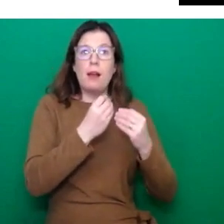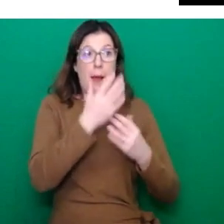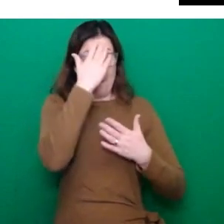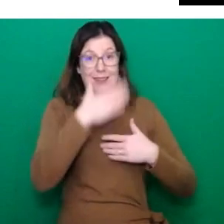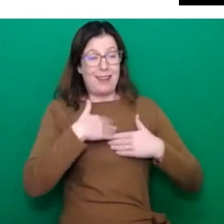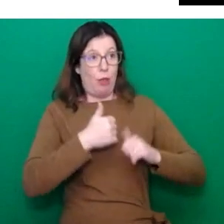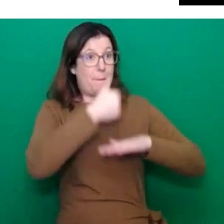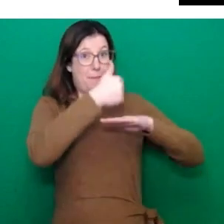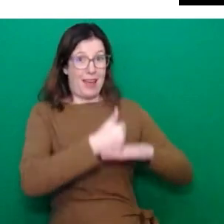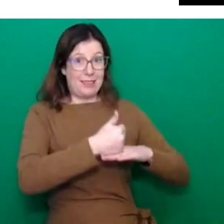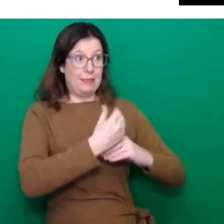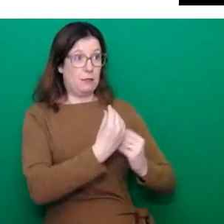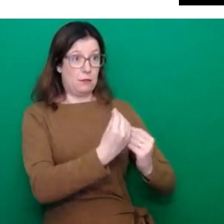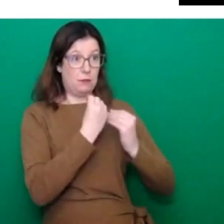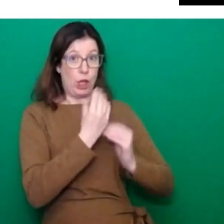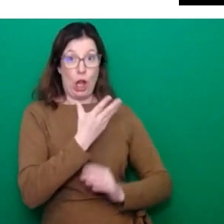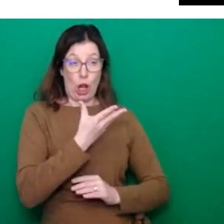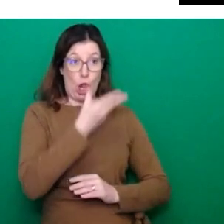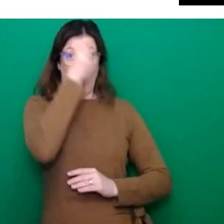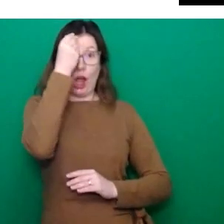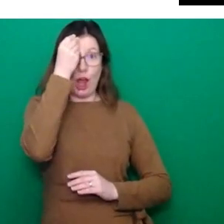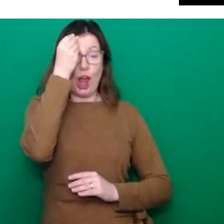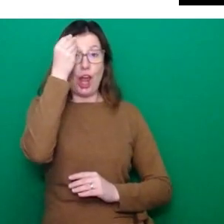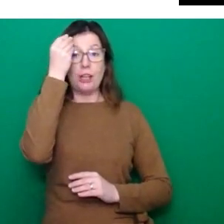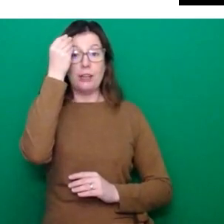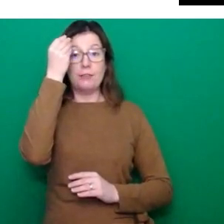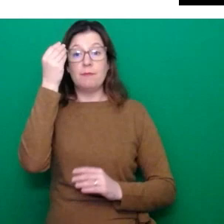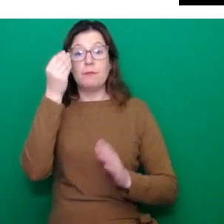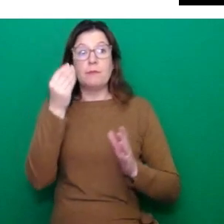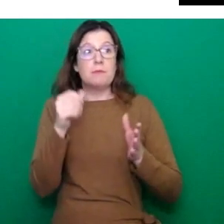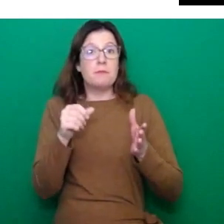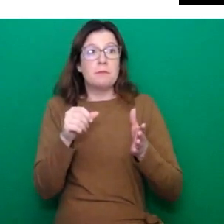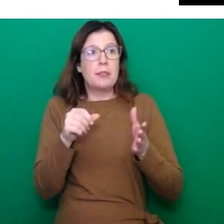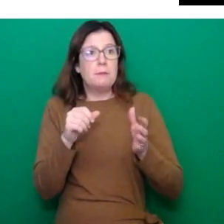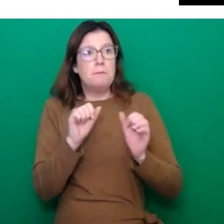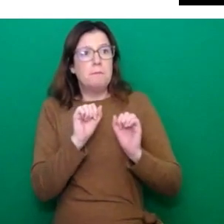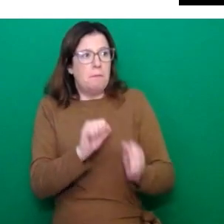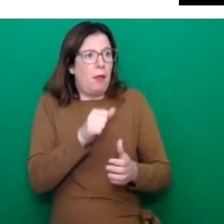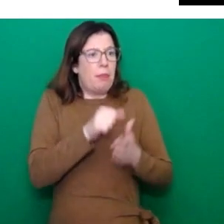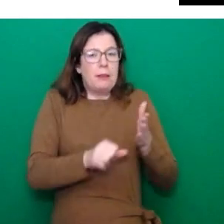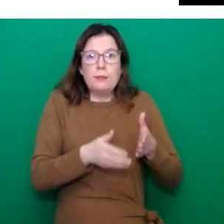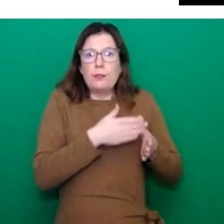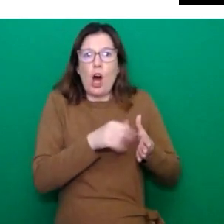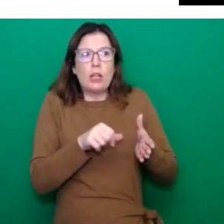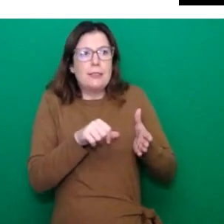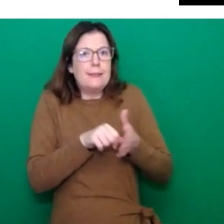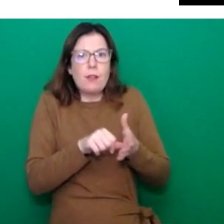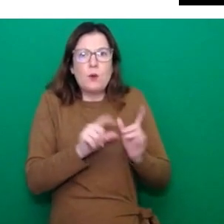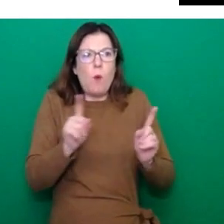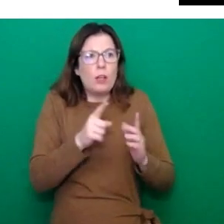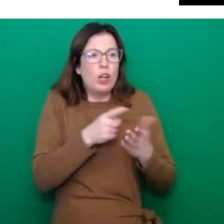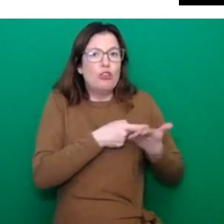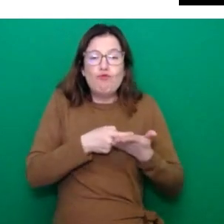health and what sort of all the perhaps difficulties are at the very beginning, just to refer people or